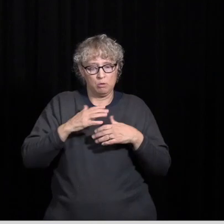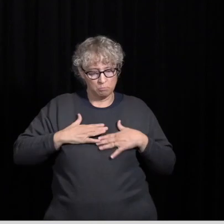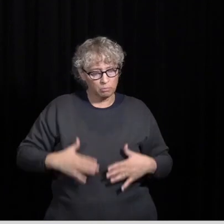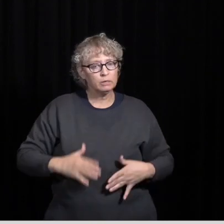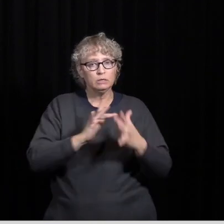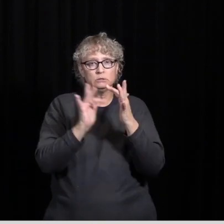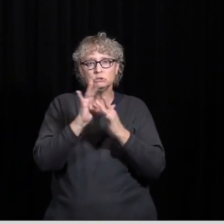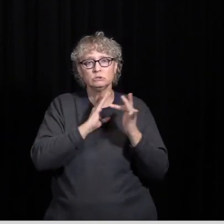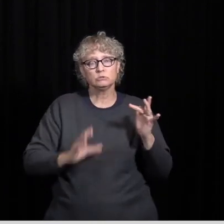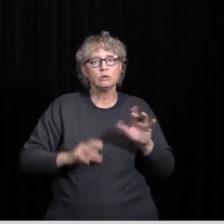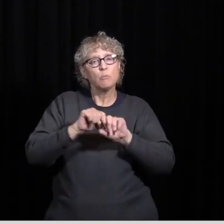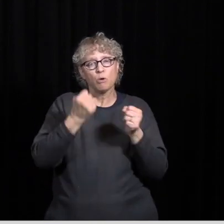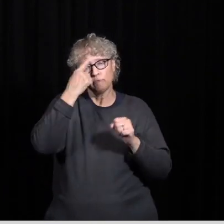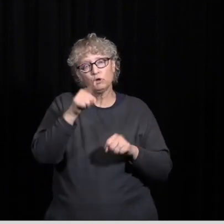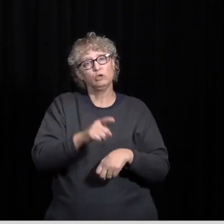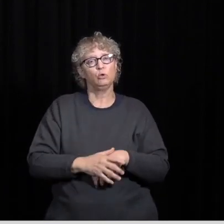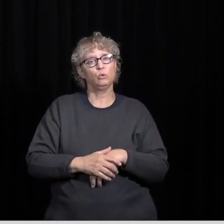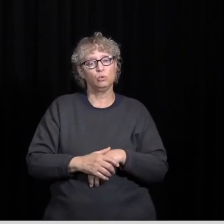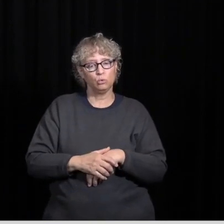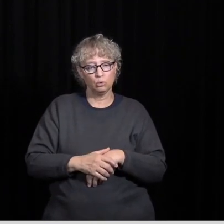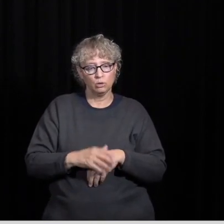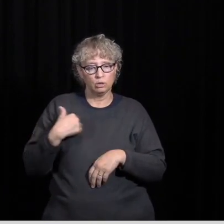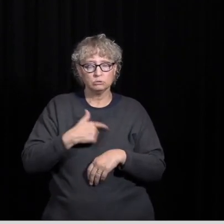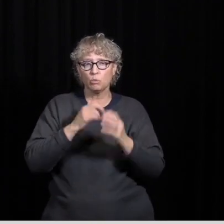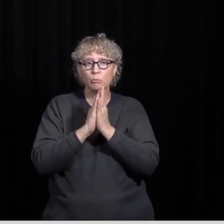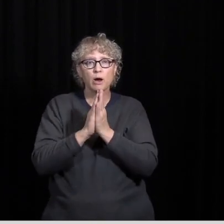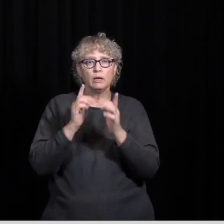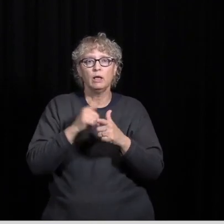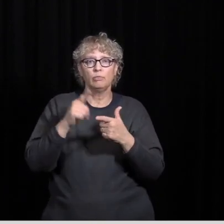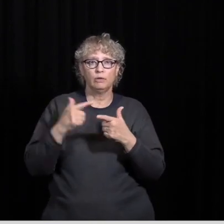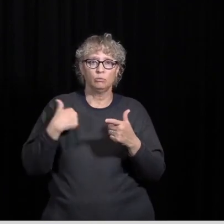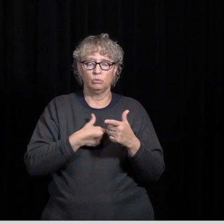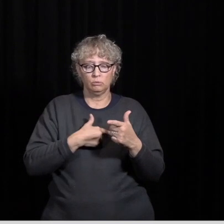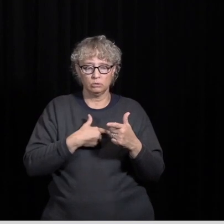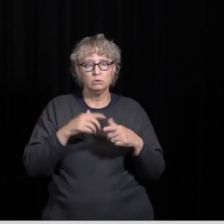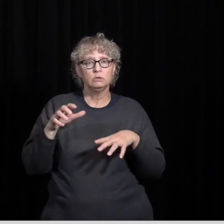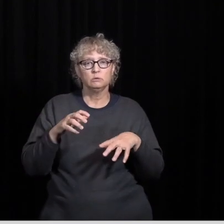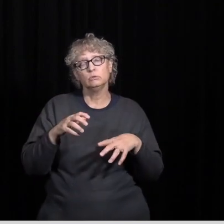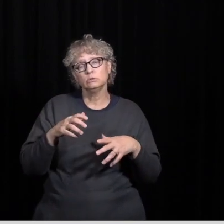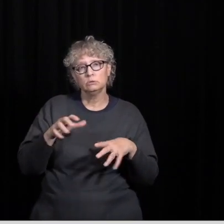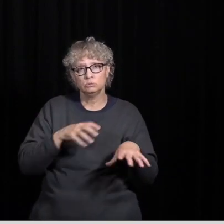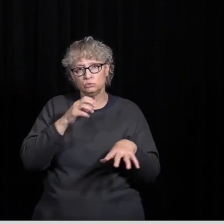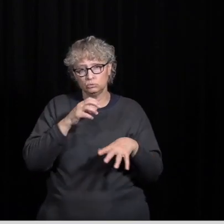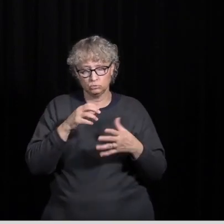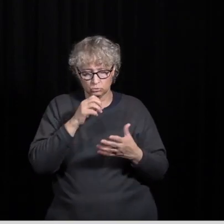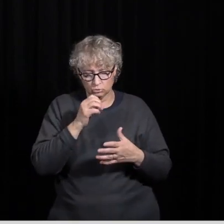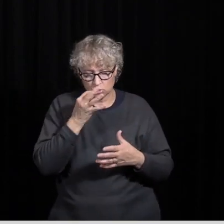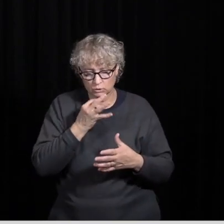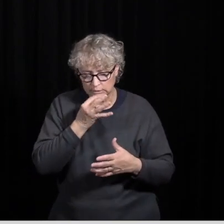Jesus Christ was broken for you. And so we'll pray and then we'll receive the elements. God, thank you that Jesus